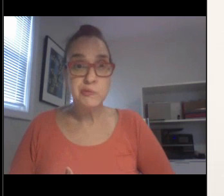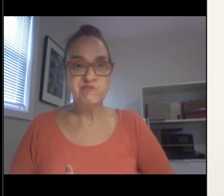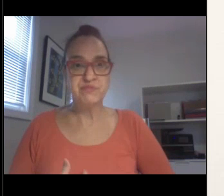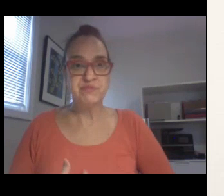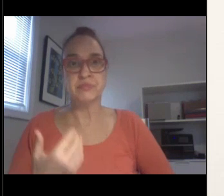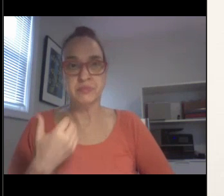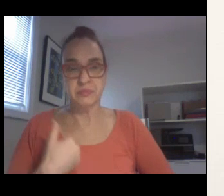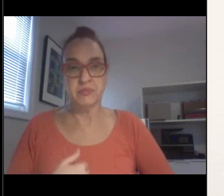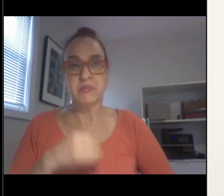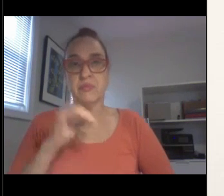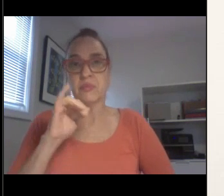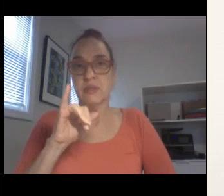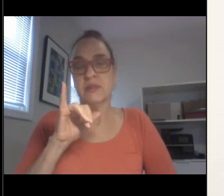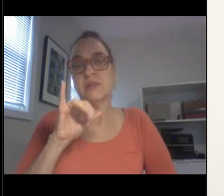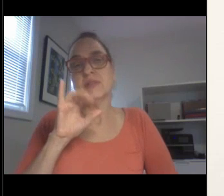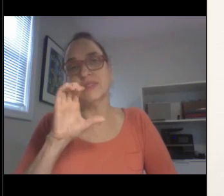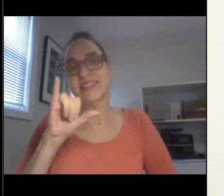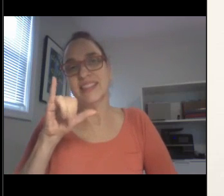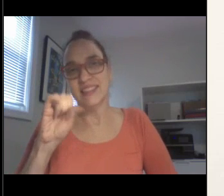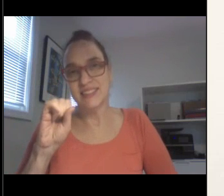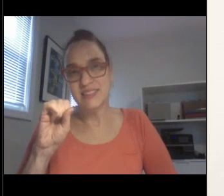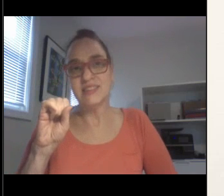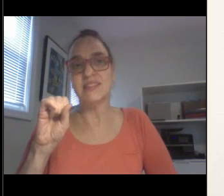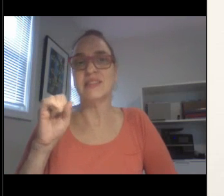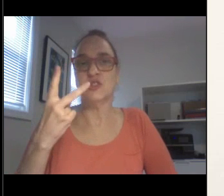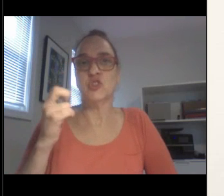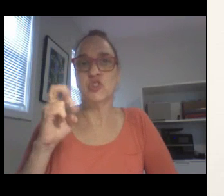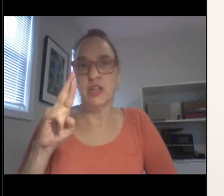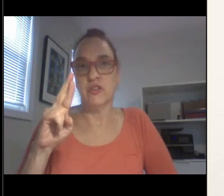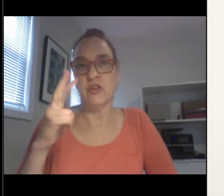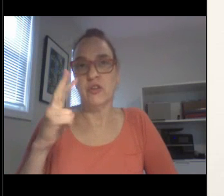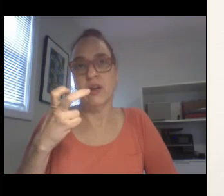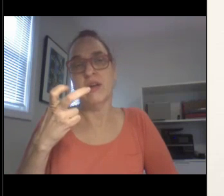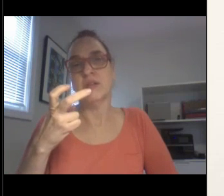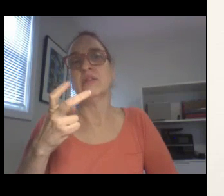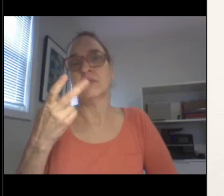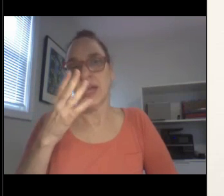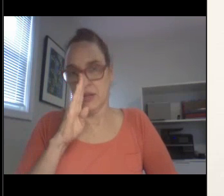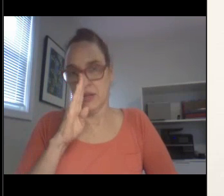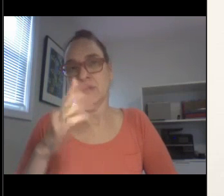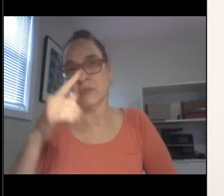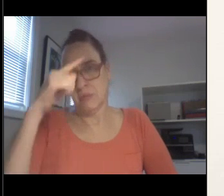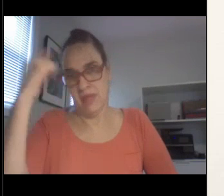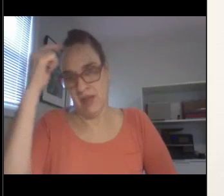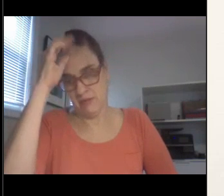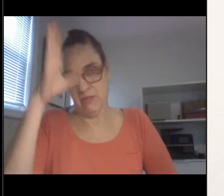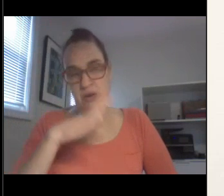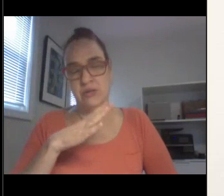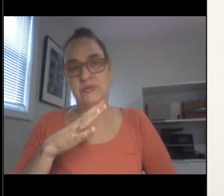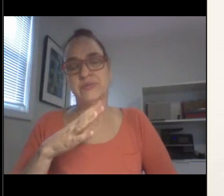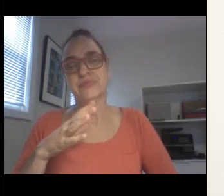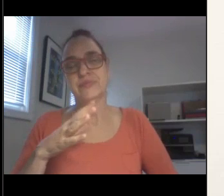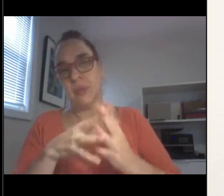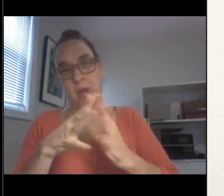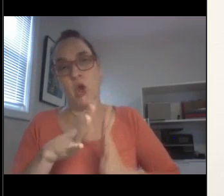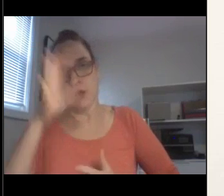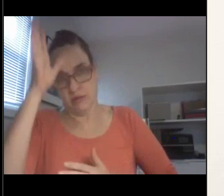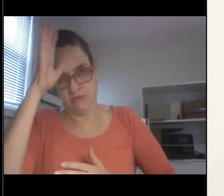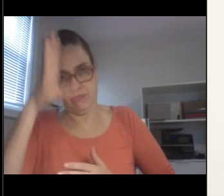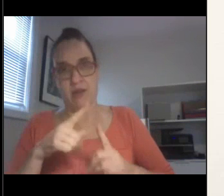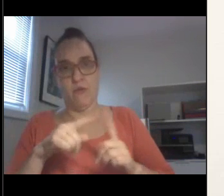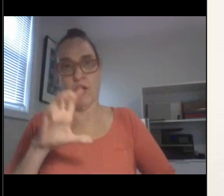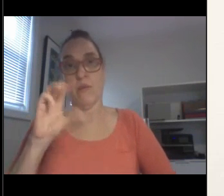a cisgender, heterosexual, Black American man. I was originally from Compton, California, here in Southern California. It's the best